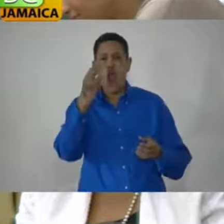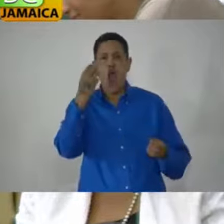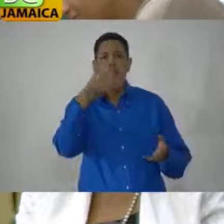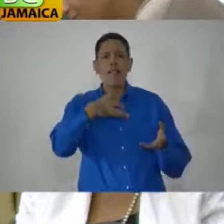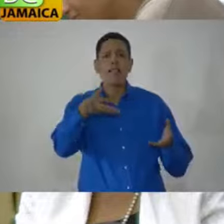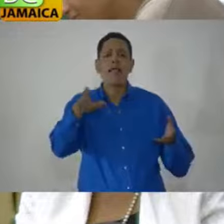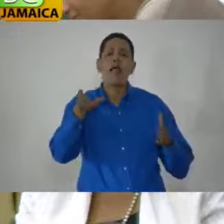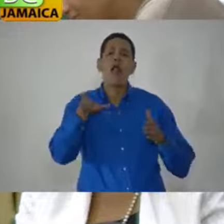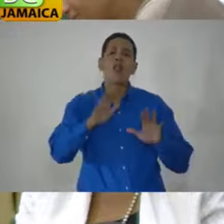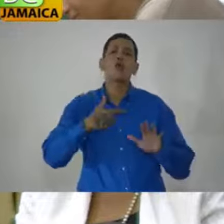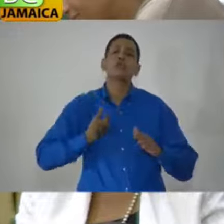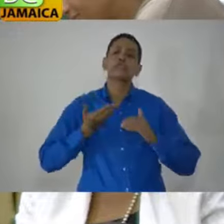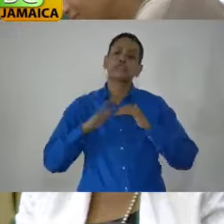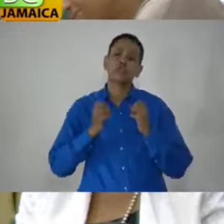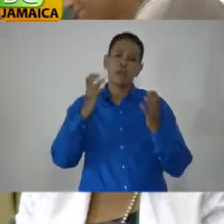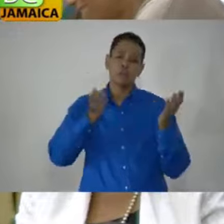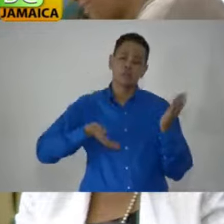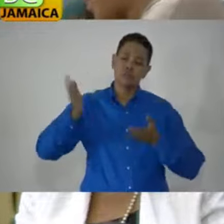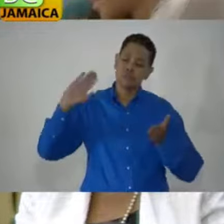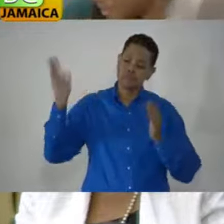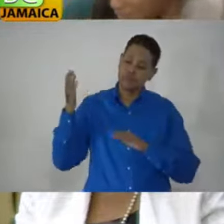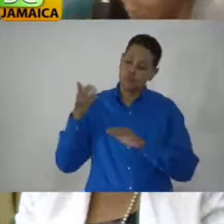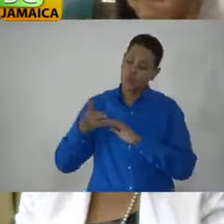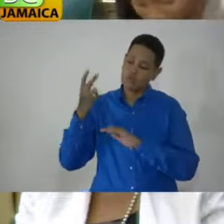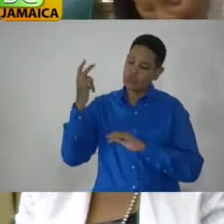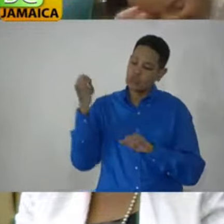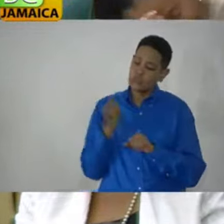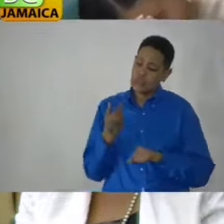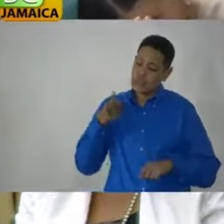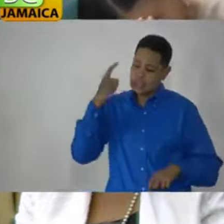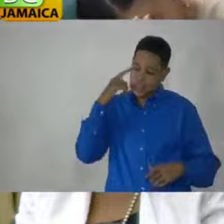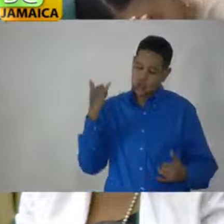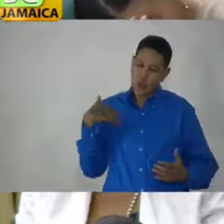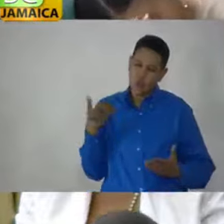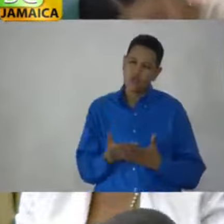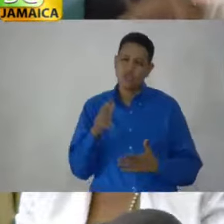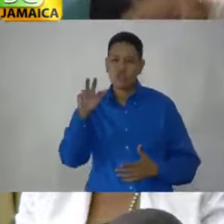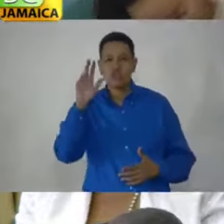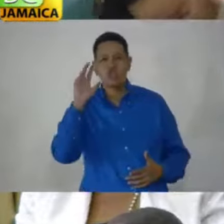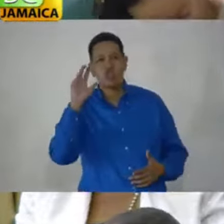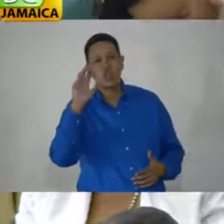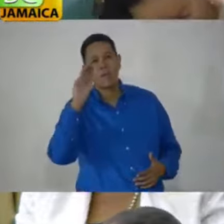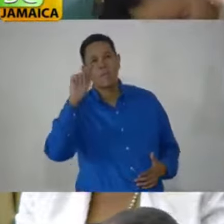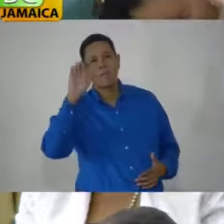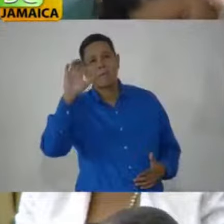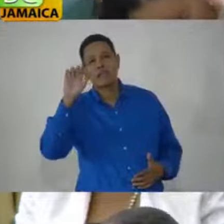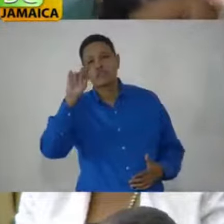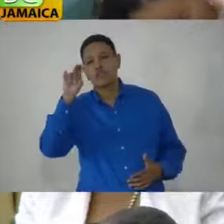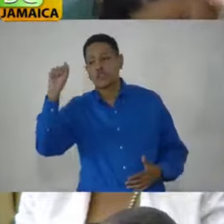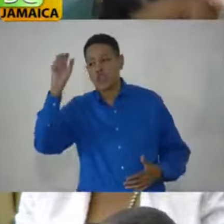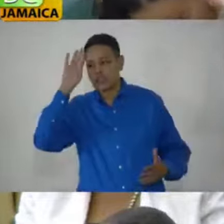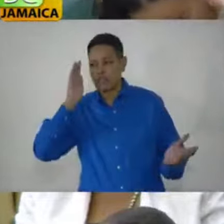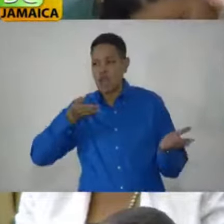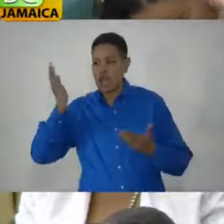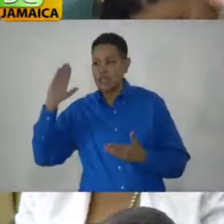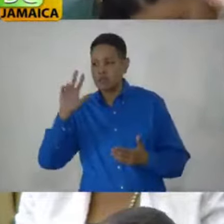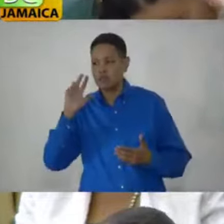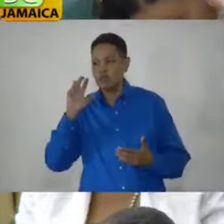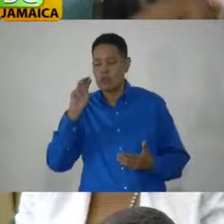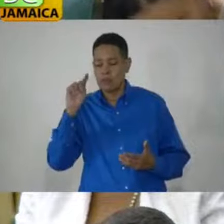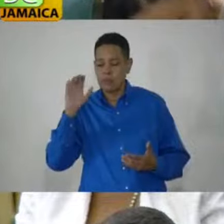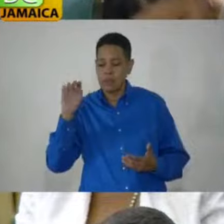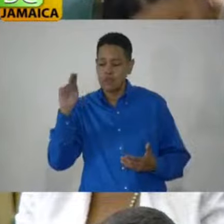to increase the quota over the last 2 years. I think we're now at 300 metric tons for the export amount.